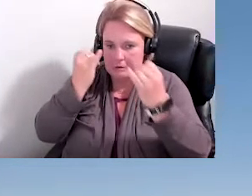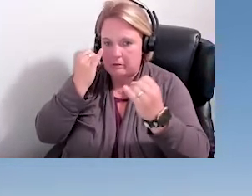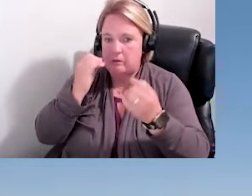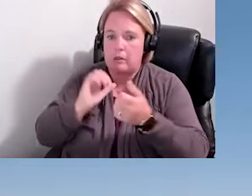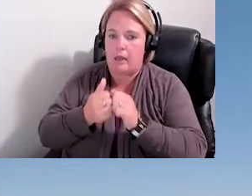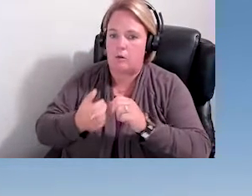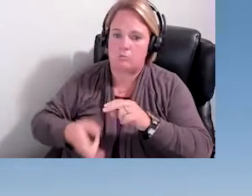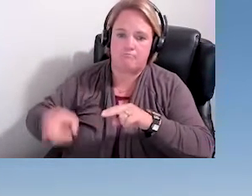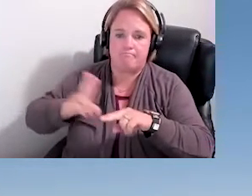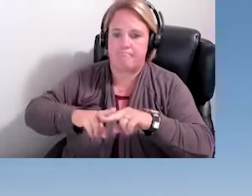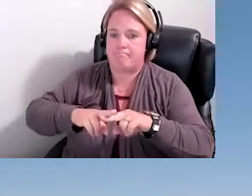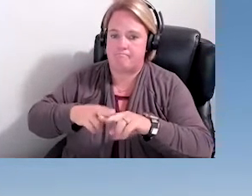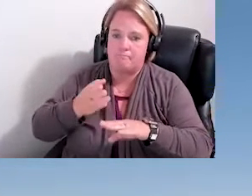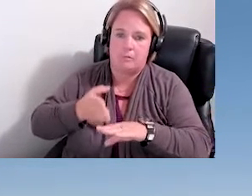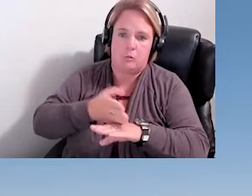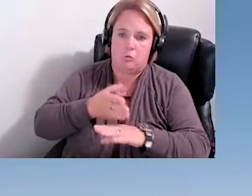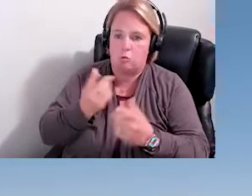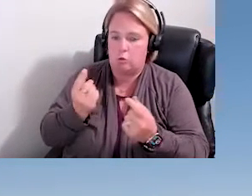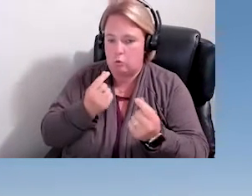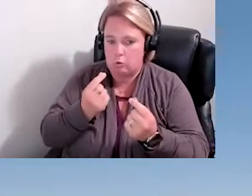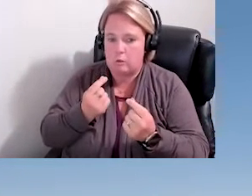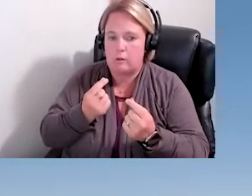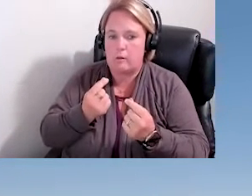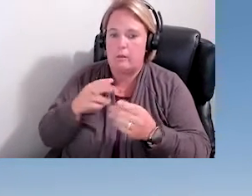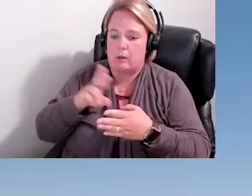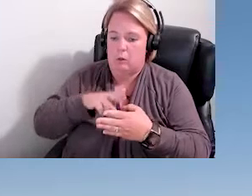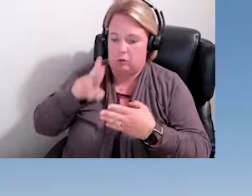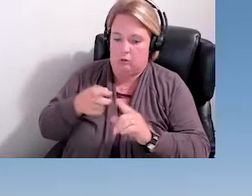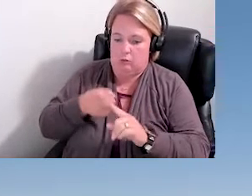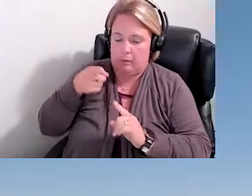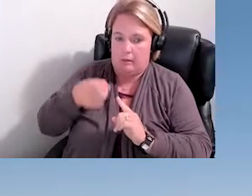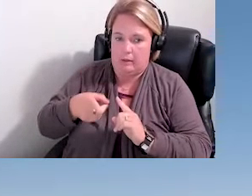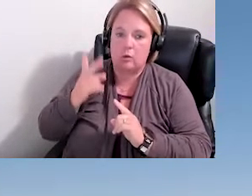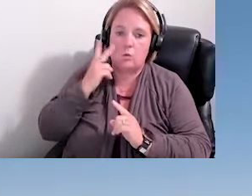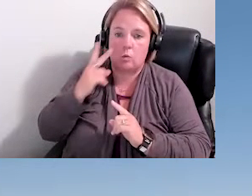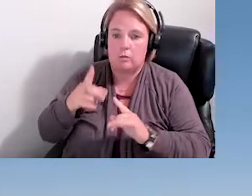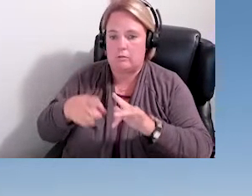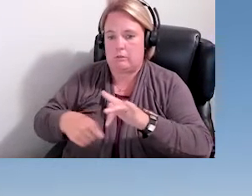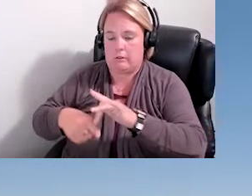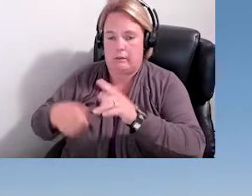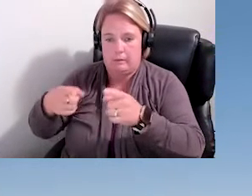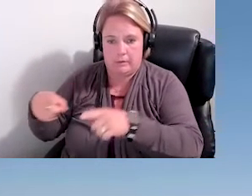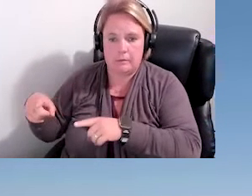improve with early alert. And then as a result of doing that, we saw some gaps in our services and